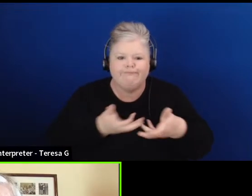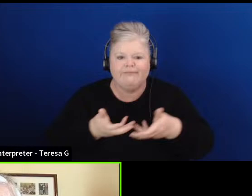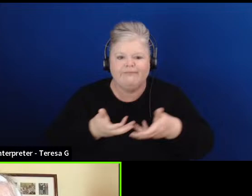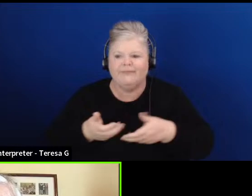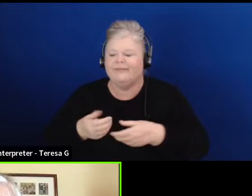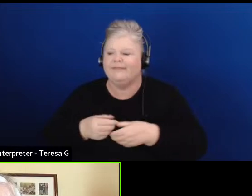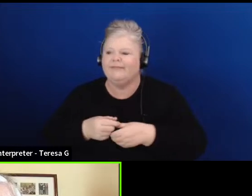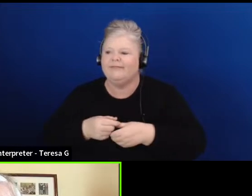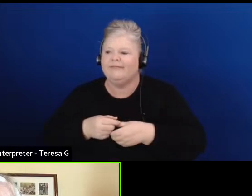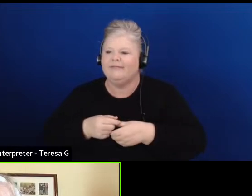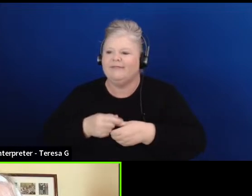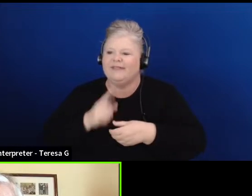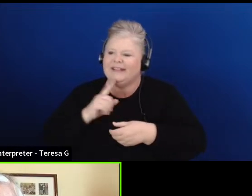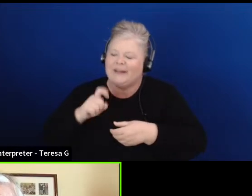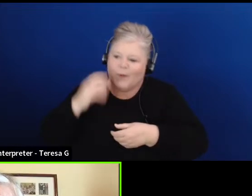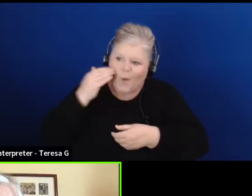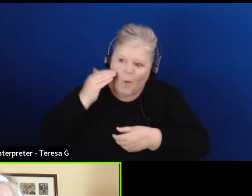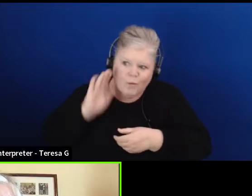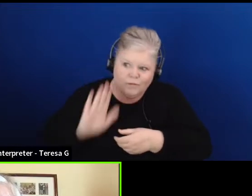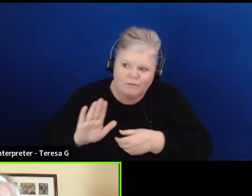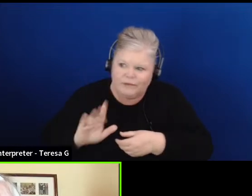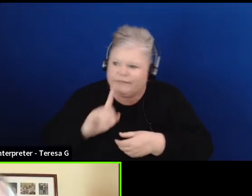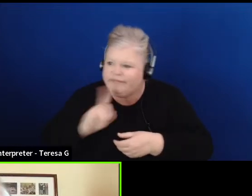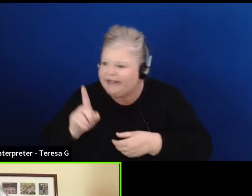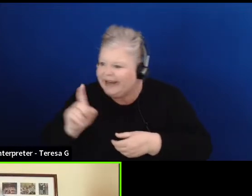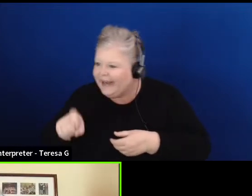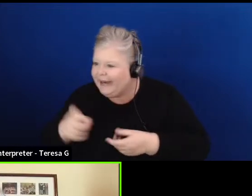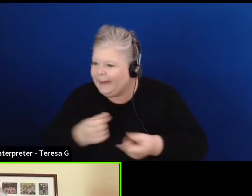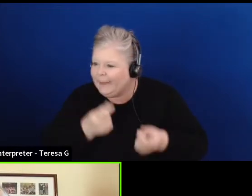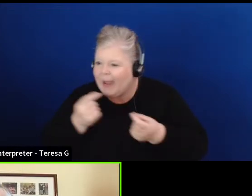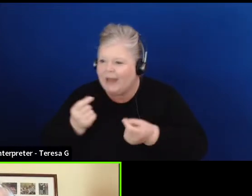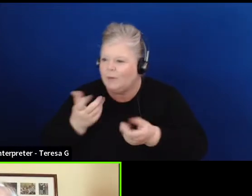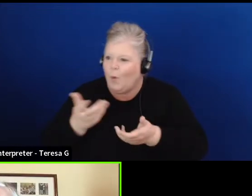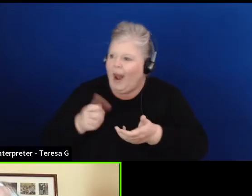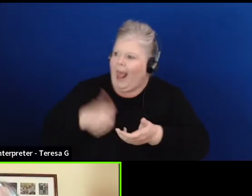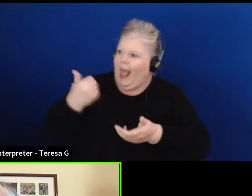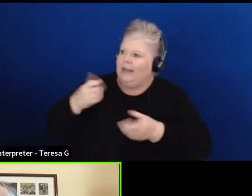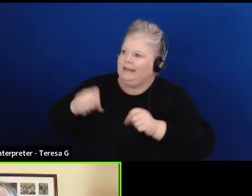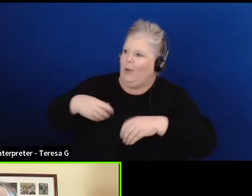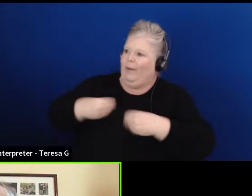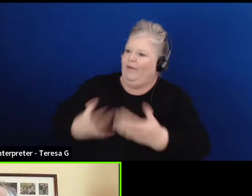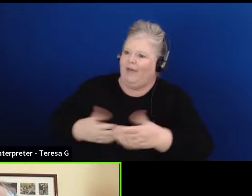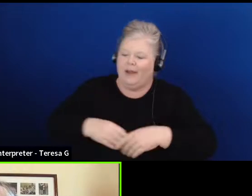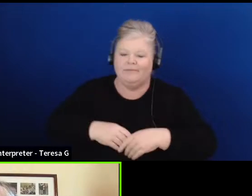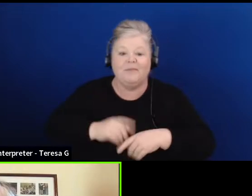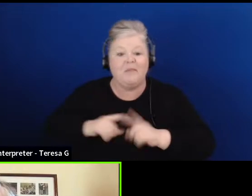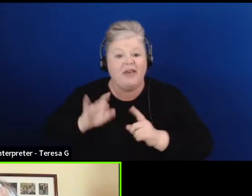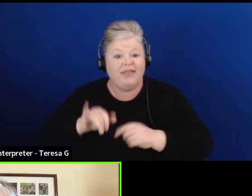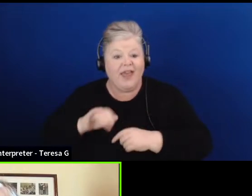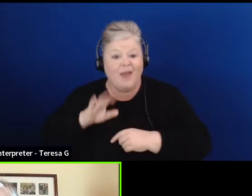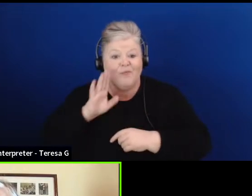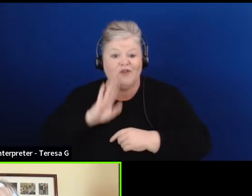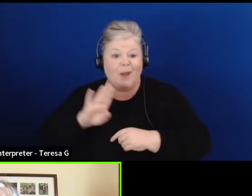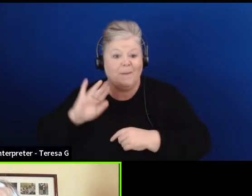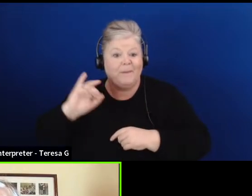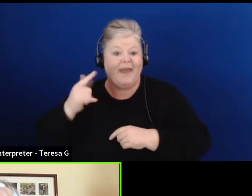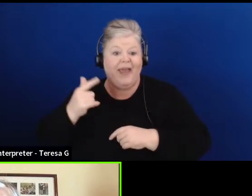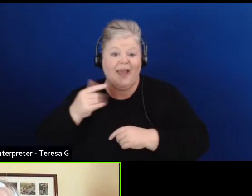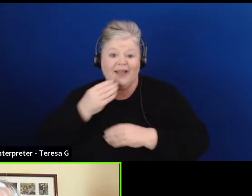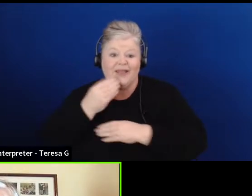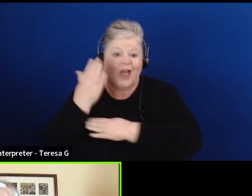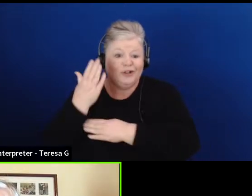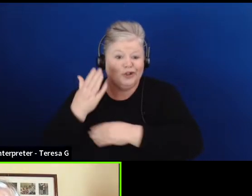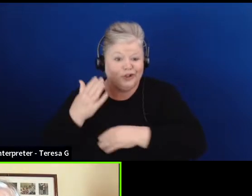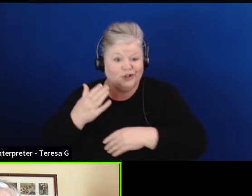really need and what else we can share with them to give. But that brown bag has been very successful